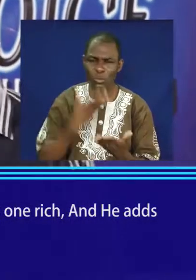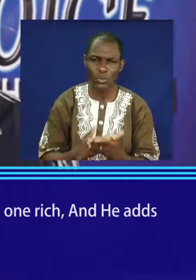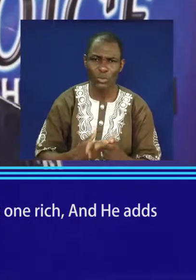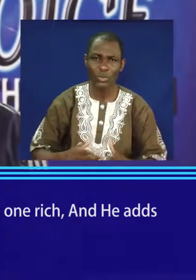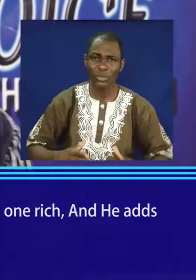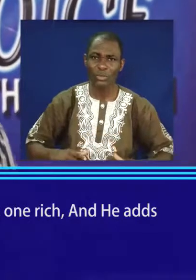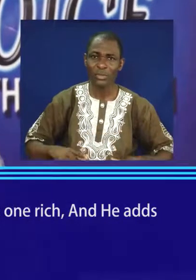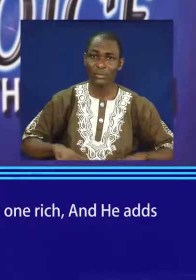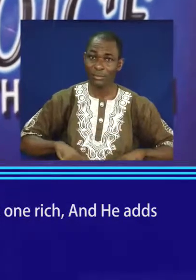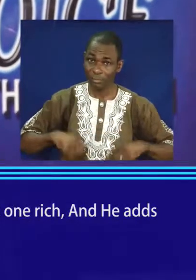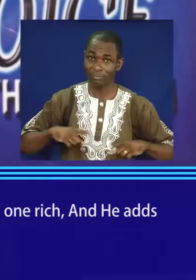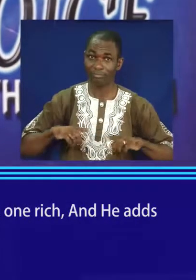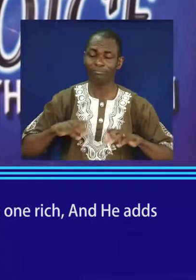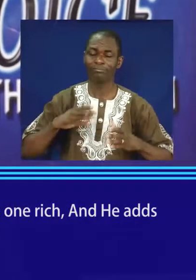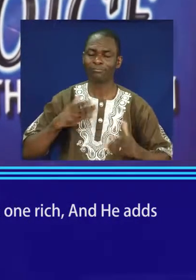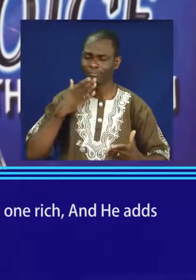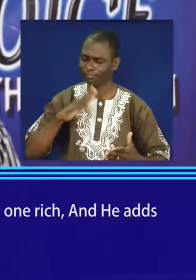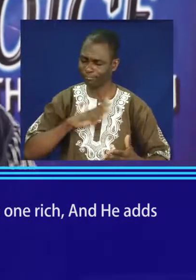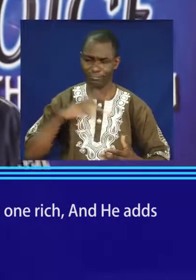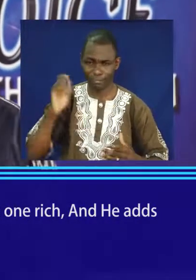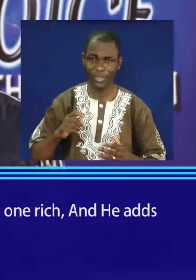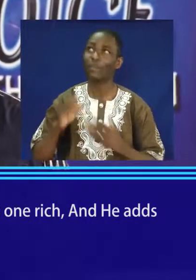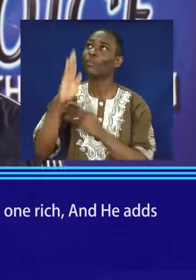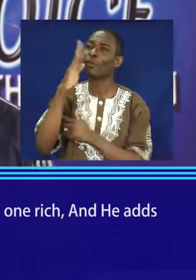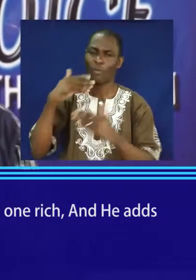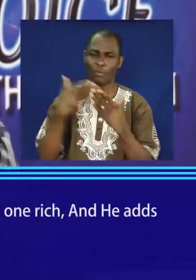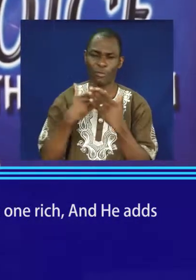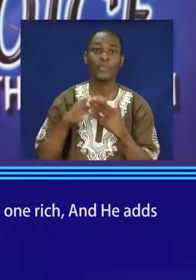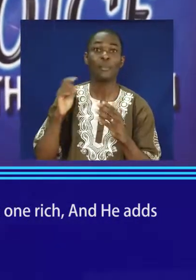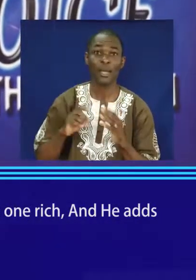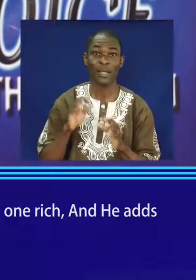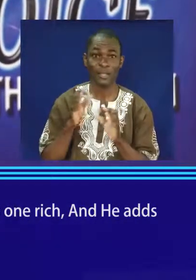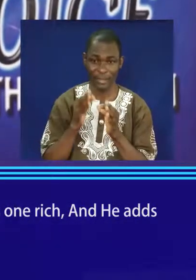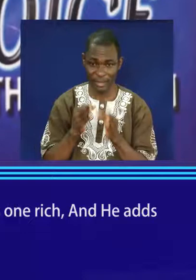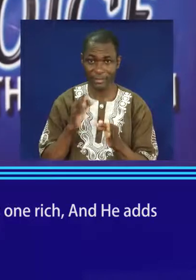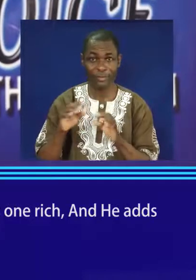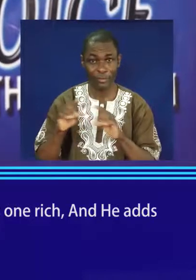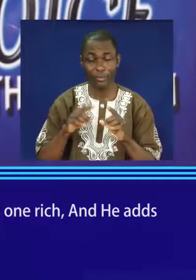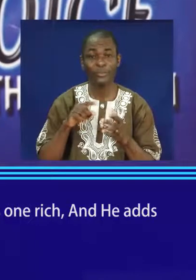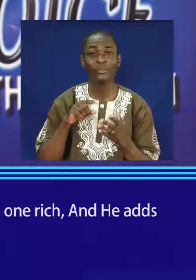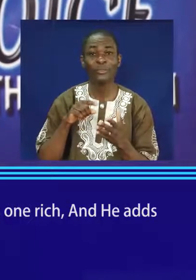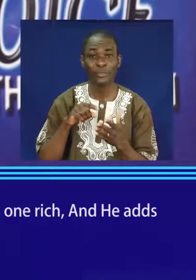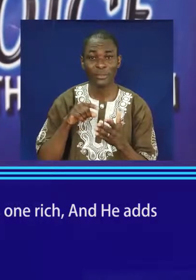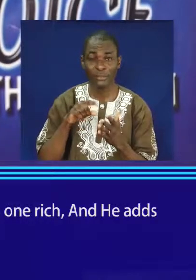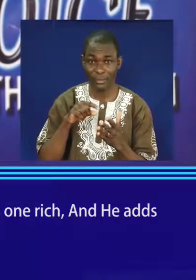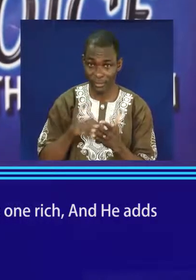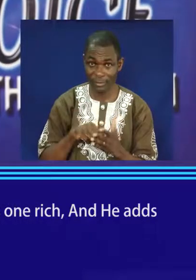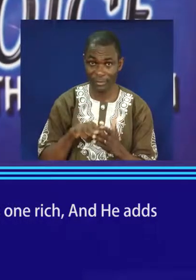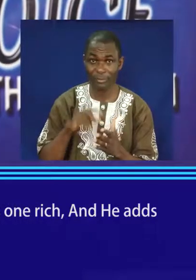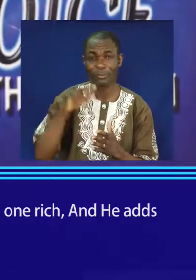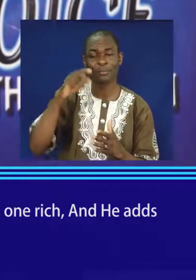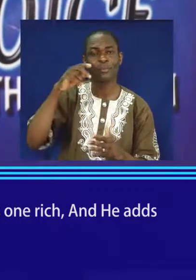22 Solomon, when you have a main country, and then I know, the blessing of the Lord makes one